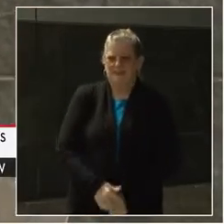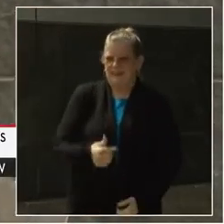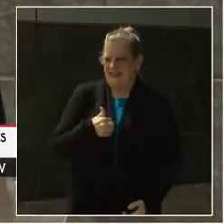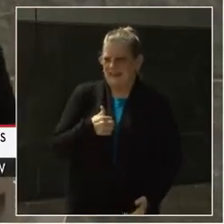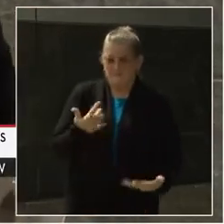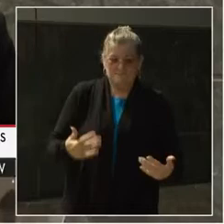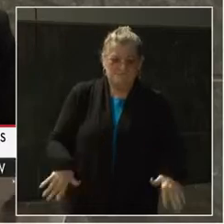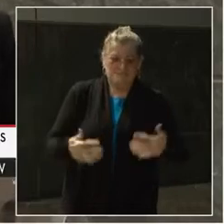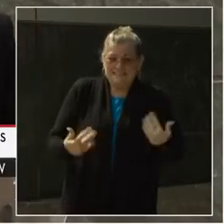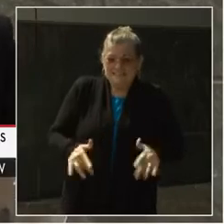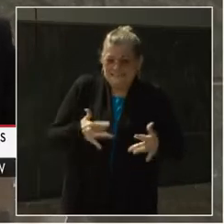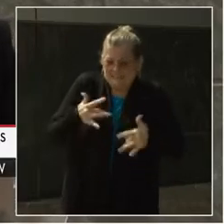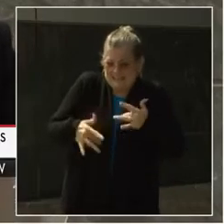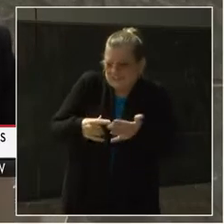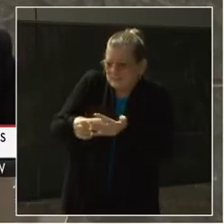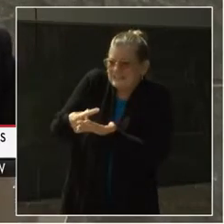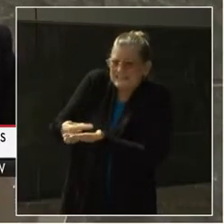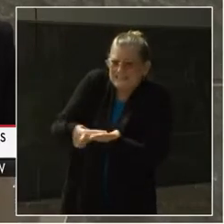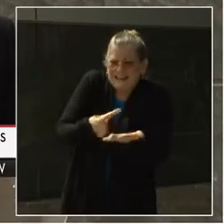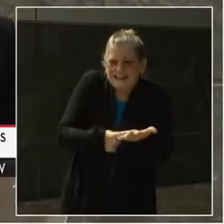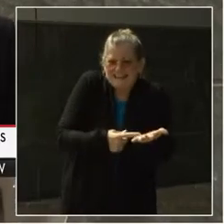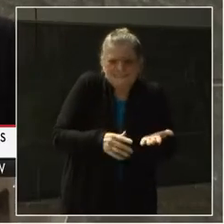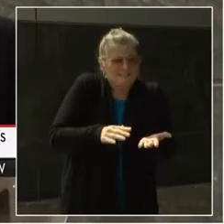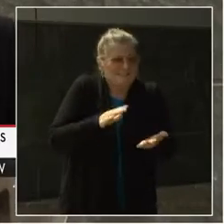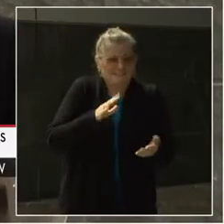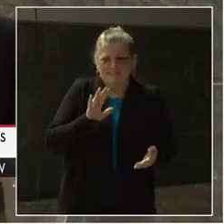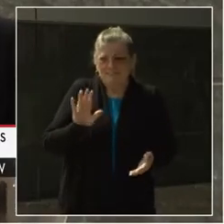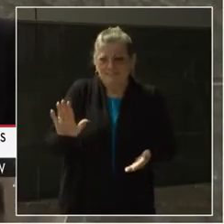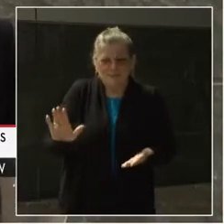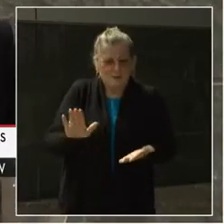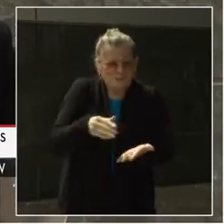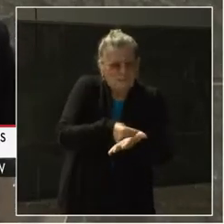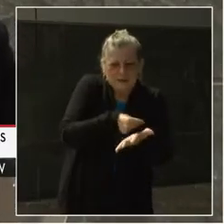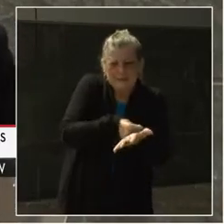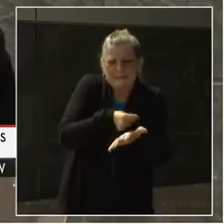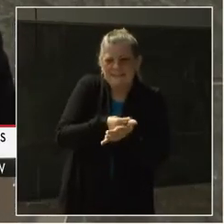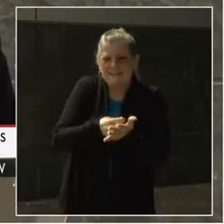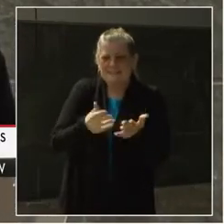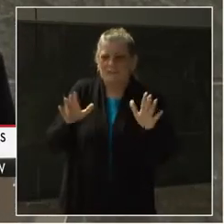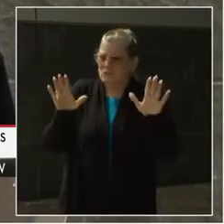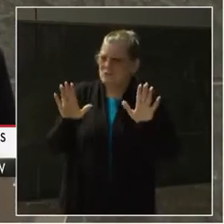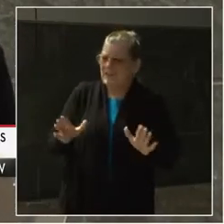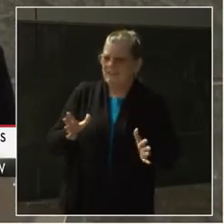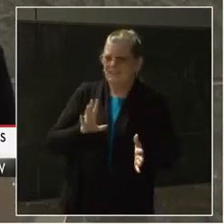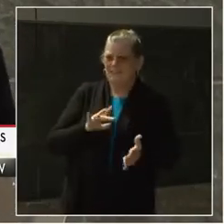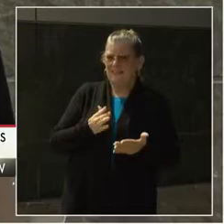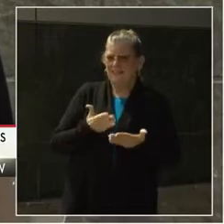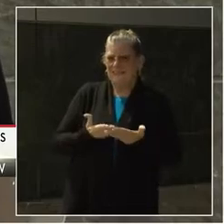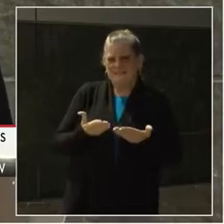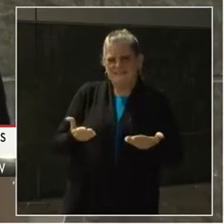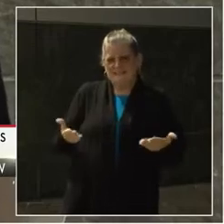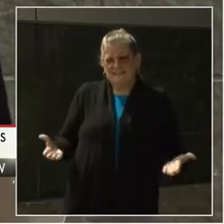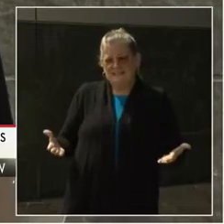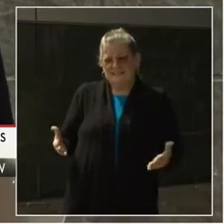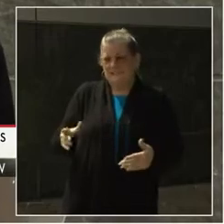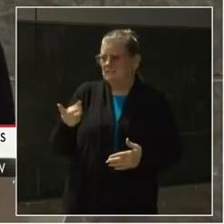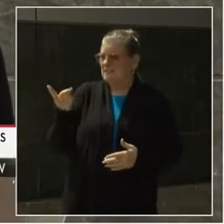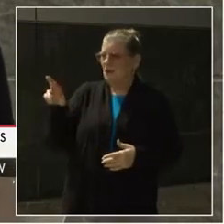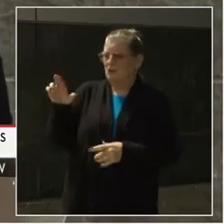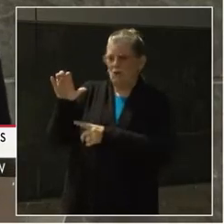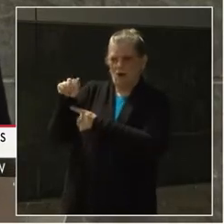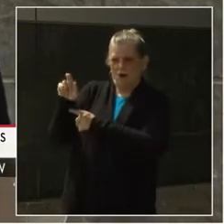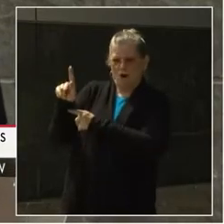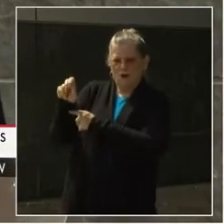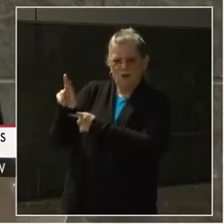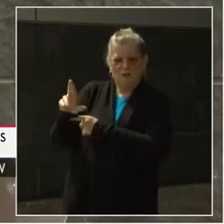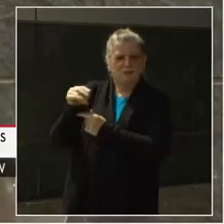and money. It's always a great thing. Dr. Carter, your support and enthusiasm. I just want to ground for everyone. It is